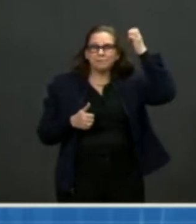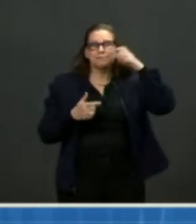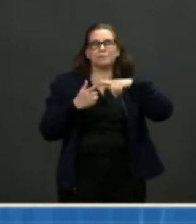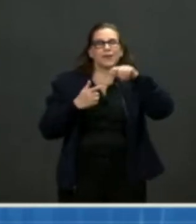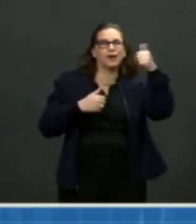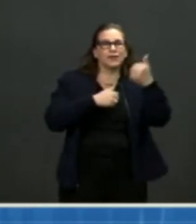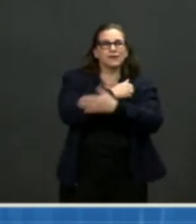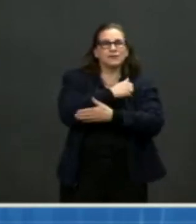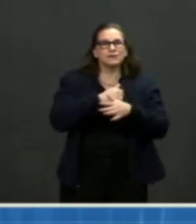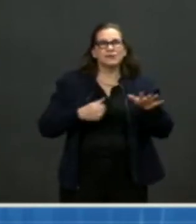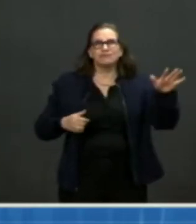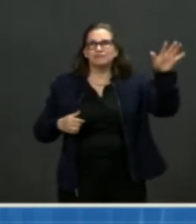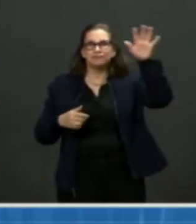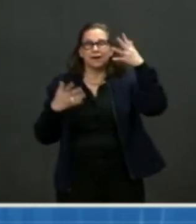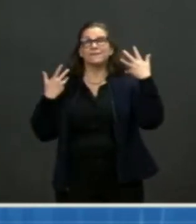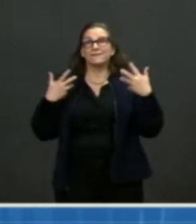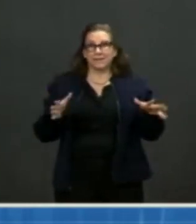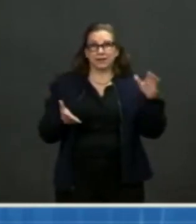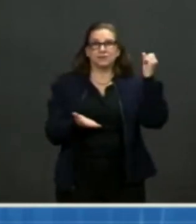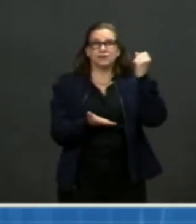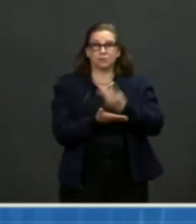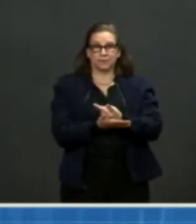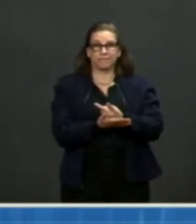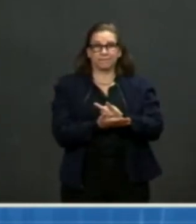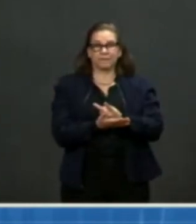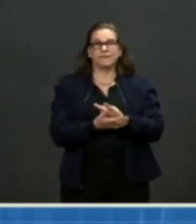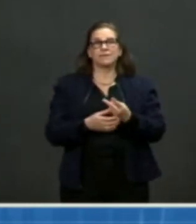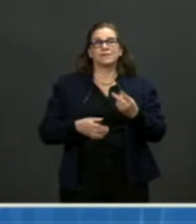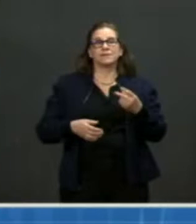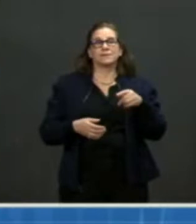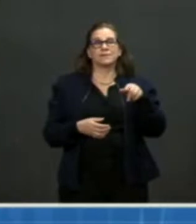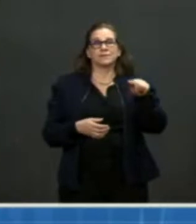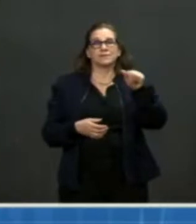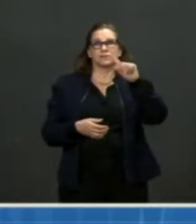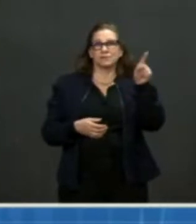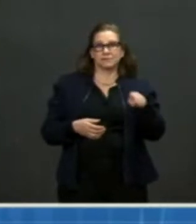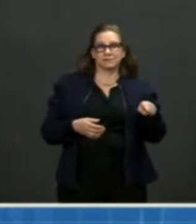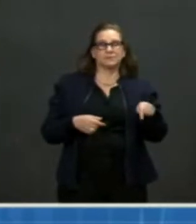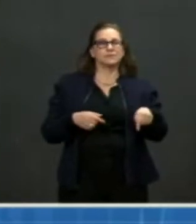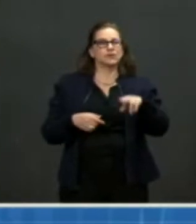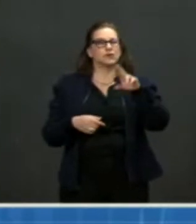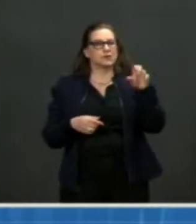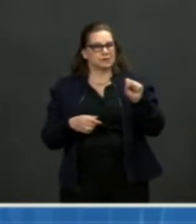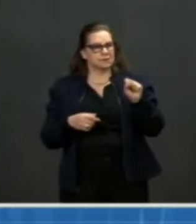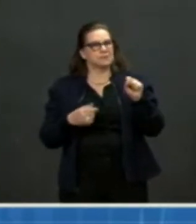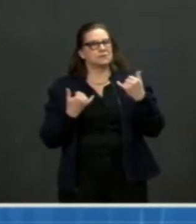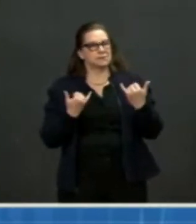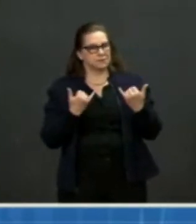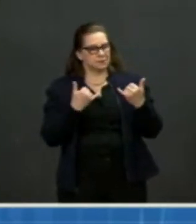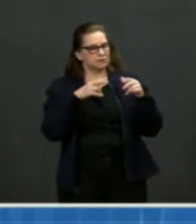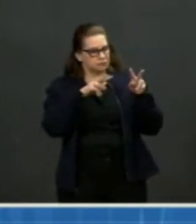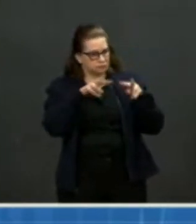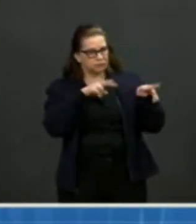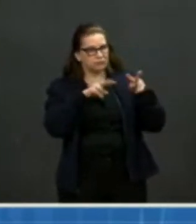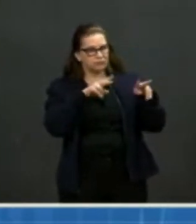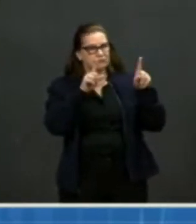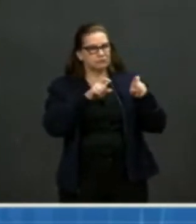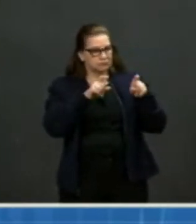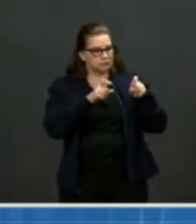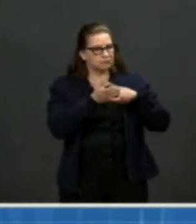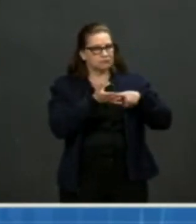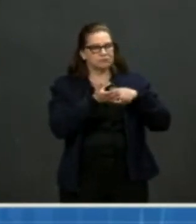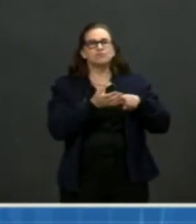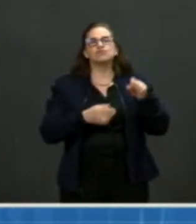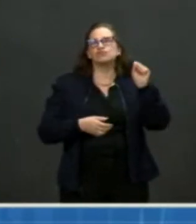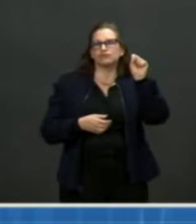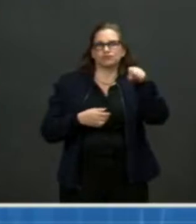United States-run study has confirmed the efficacy and the safety of this vaccine, I think is an important